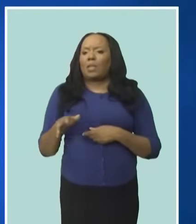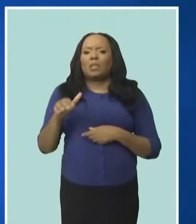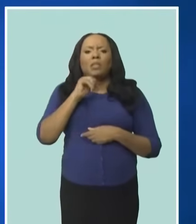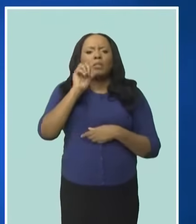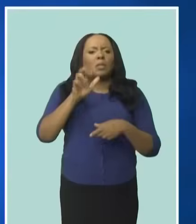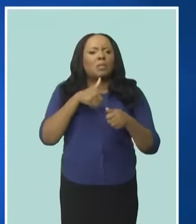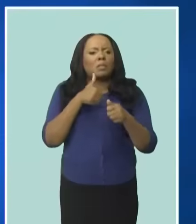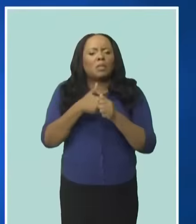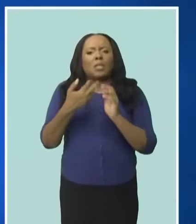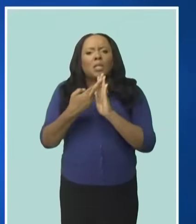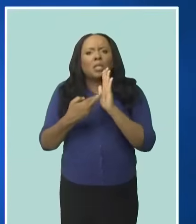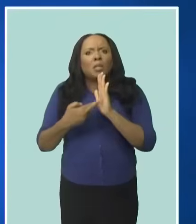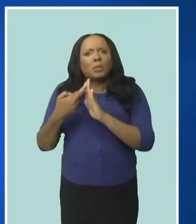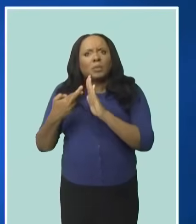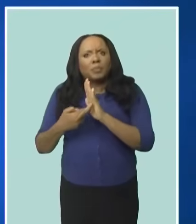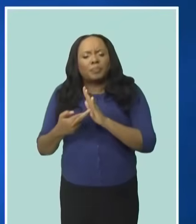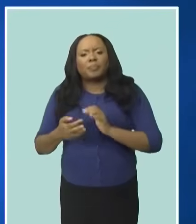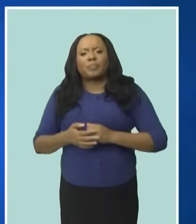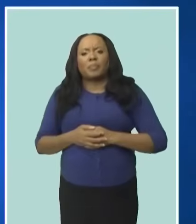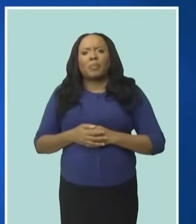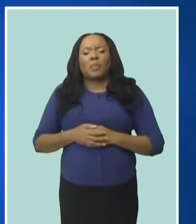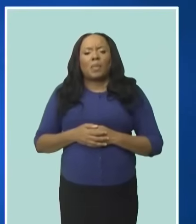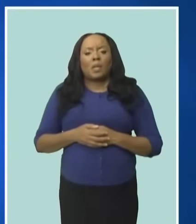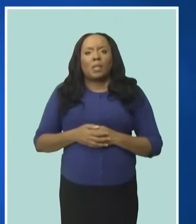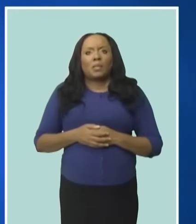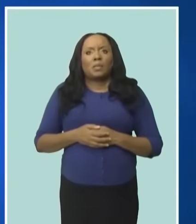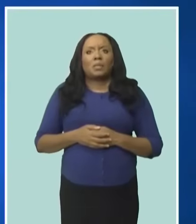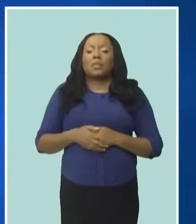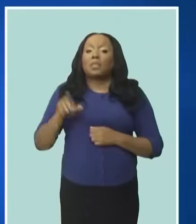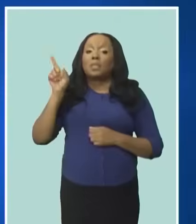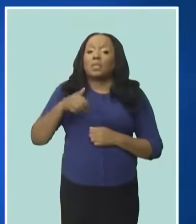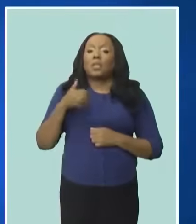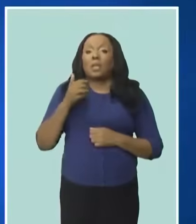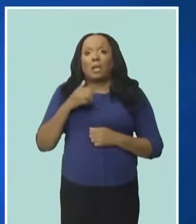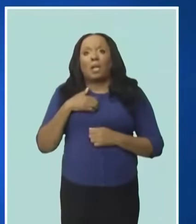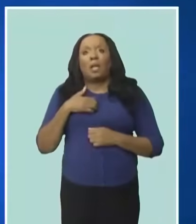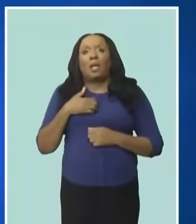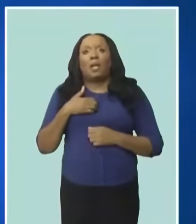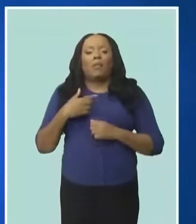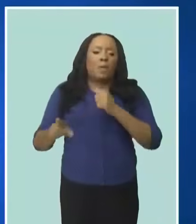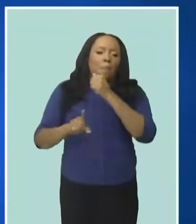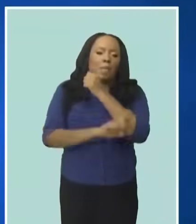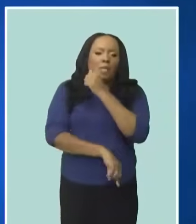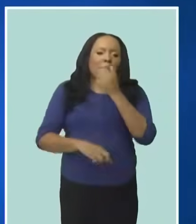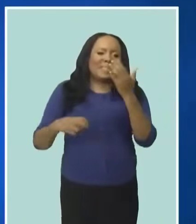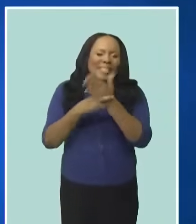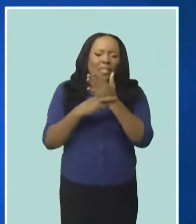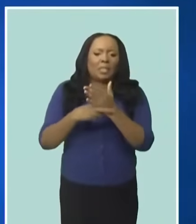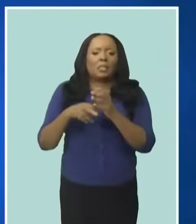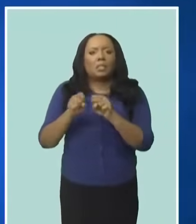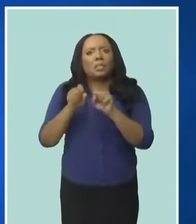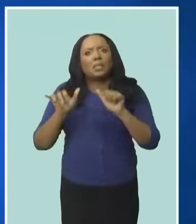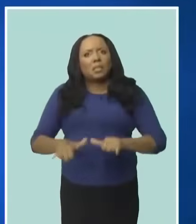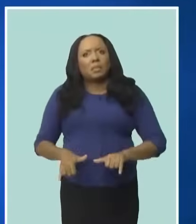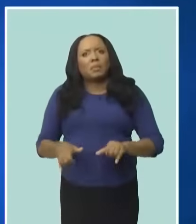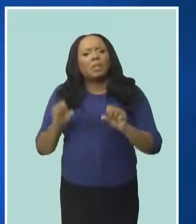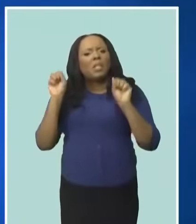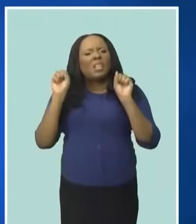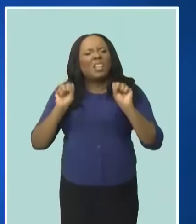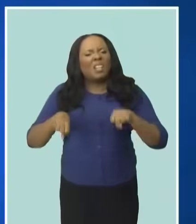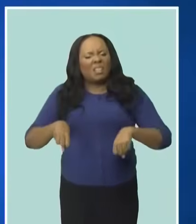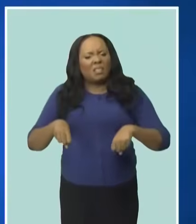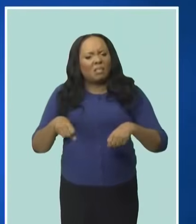and regulations. He says an automatic ticketing system is one measure that could help resolve the vexing